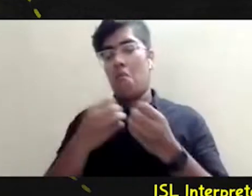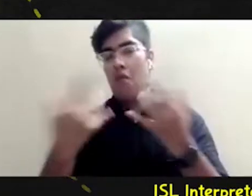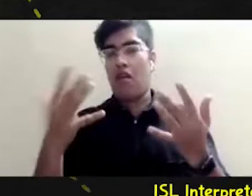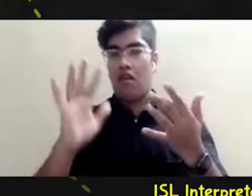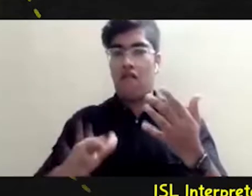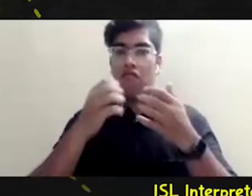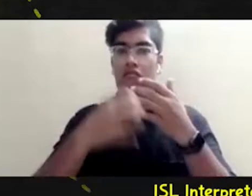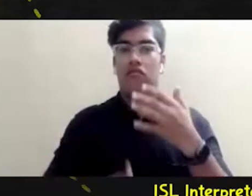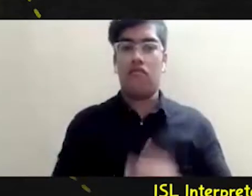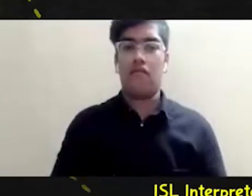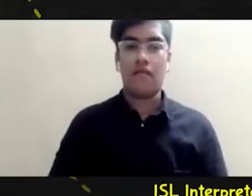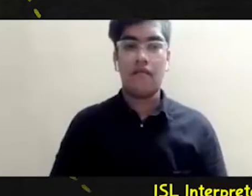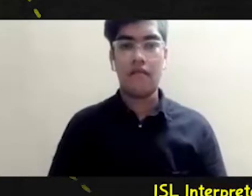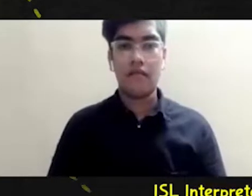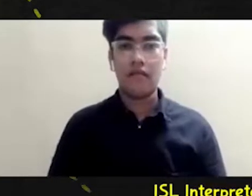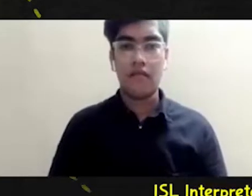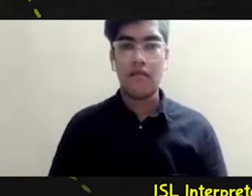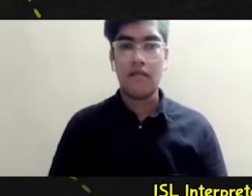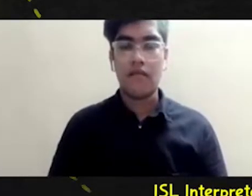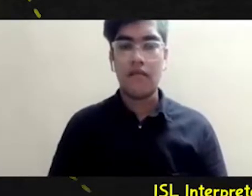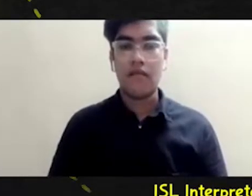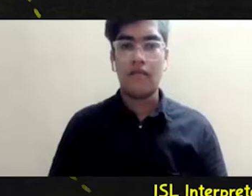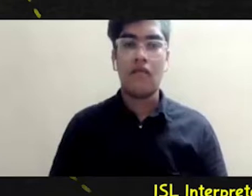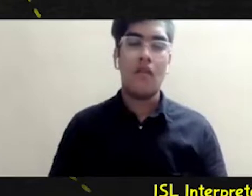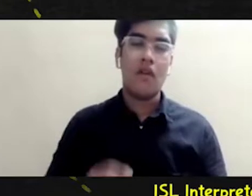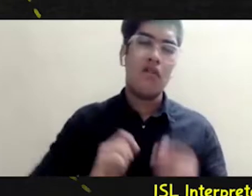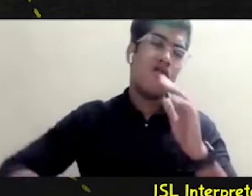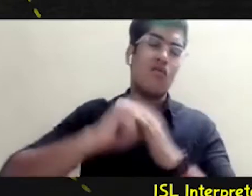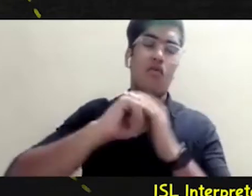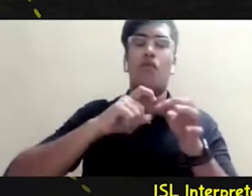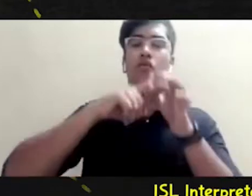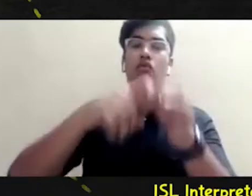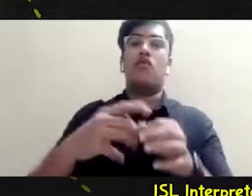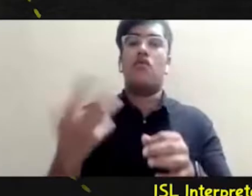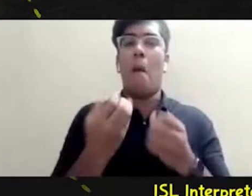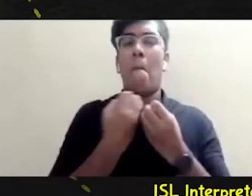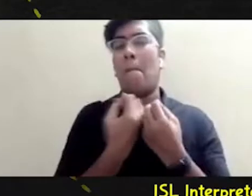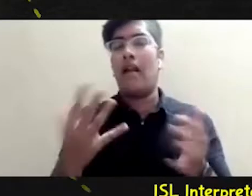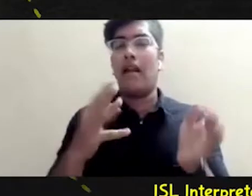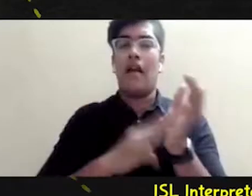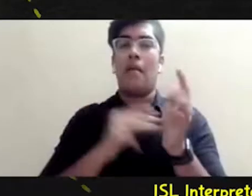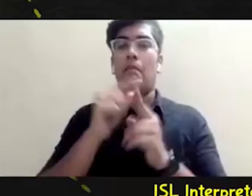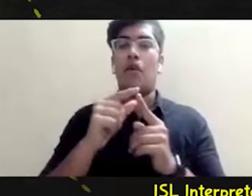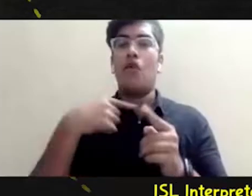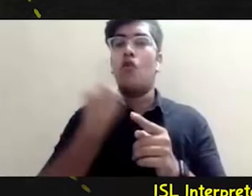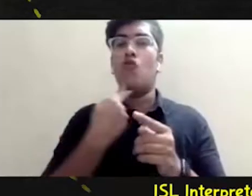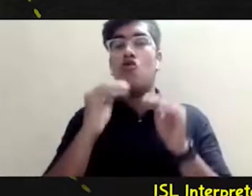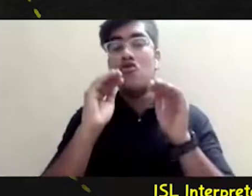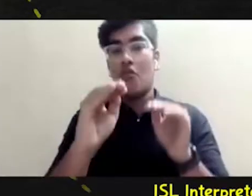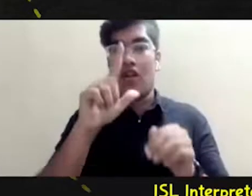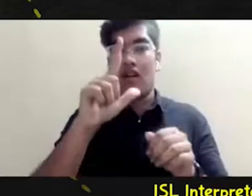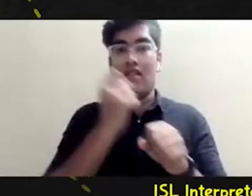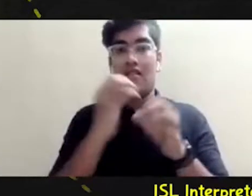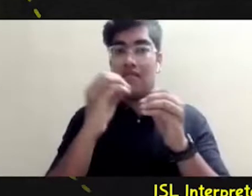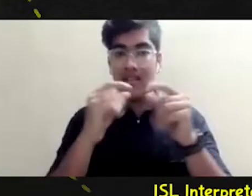nationalism. The biggest question that came our way was, there are many MPs who support LGBTQ plus rights, but are